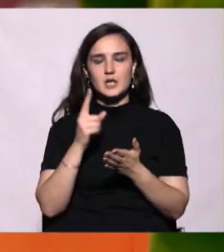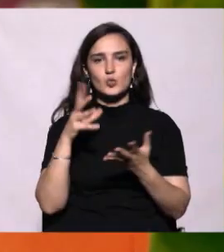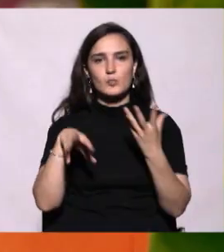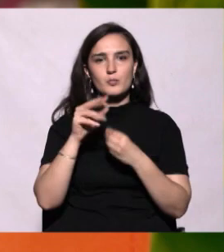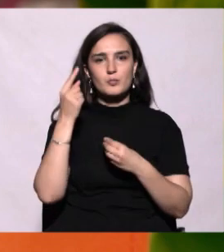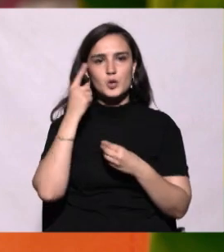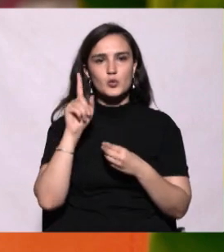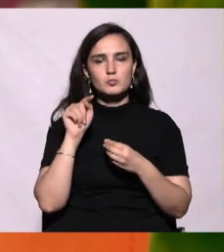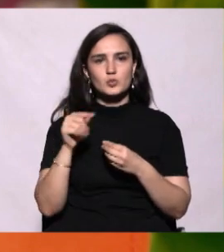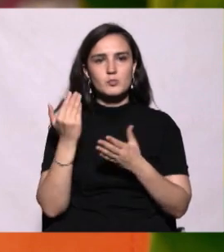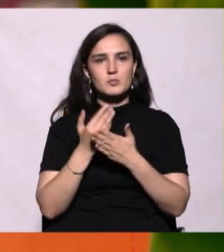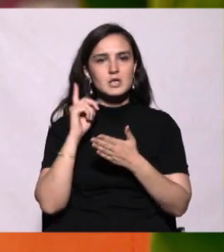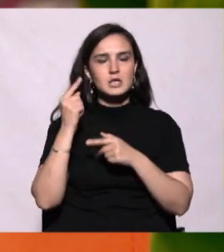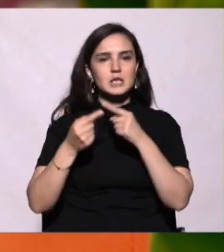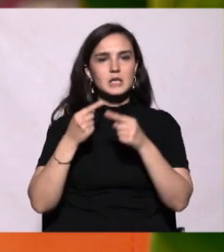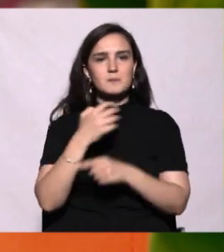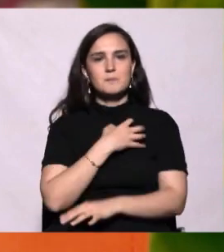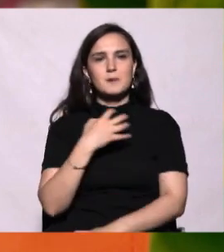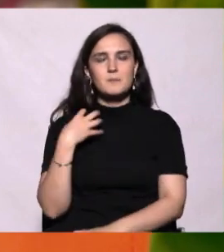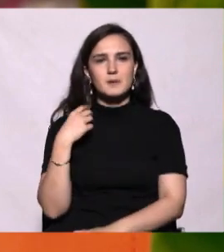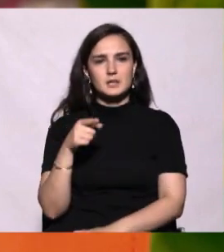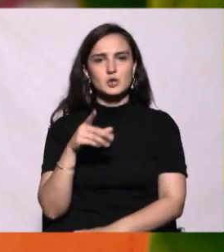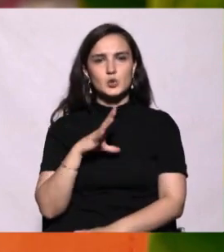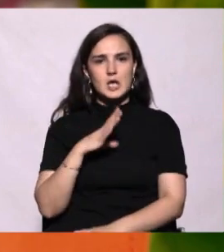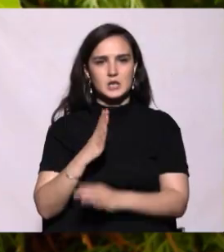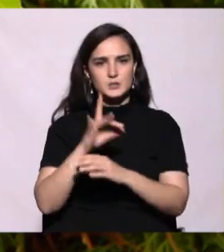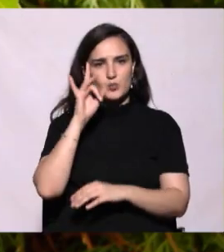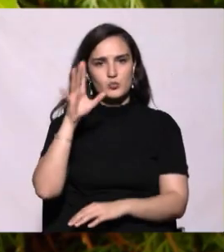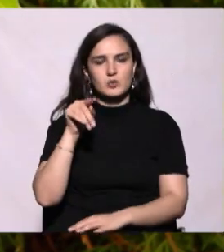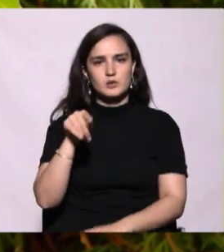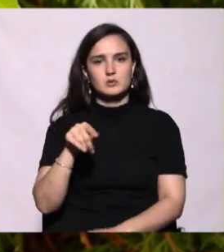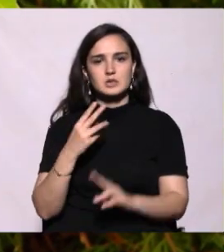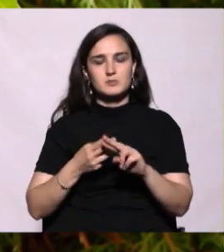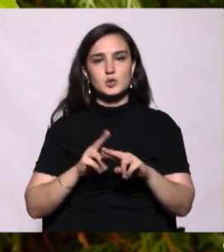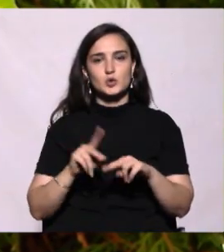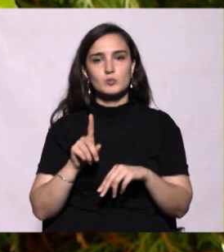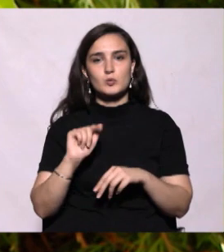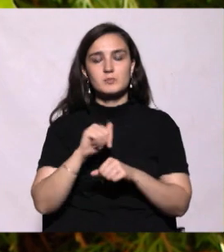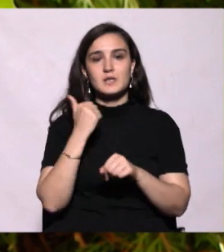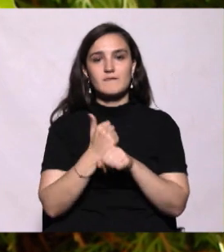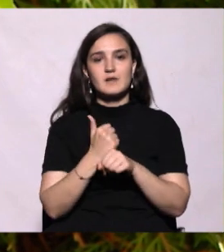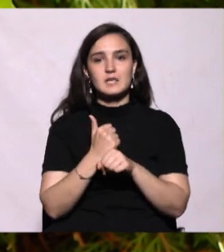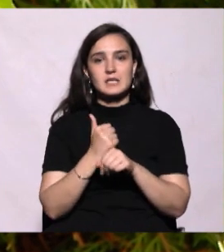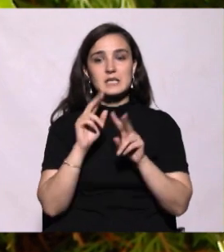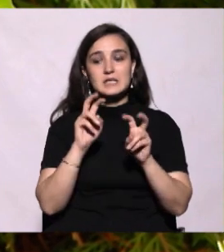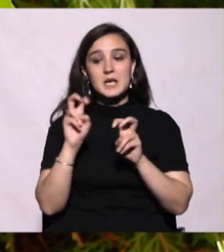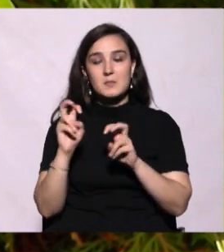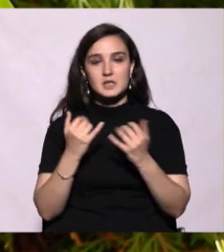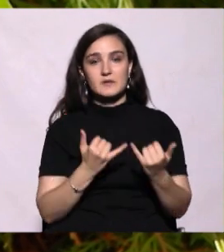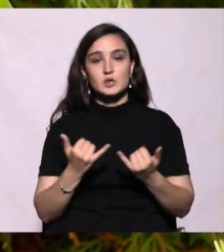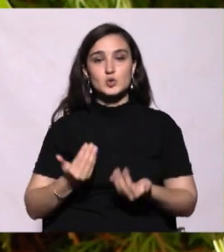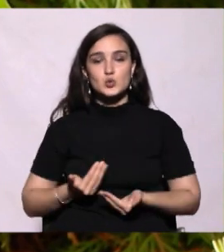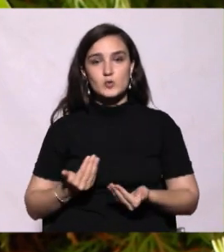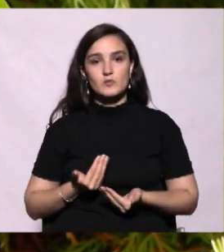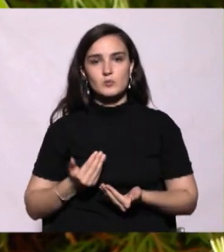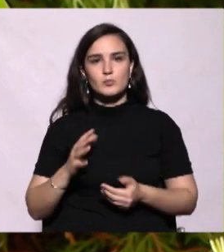you think the legend of King Arthur is still popular? Because the main themes are connected to our modern lives.